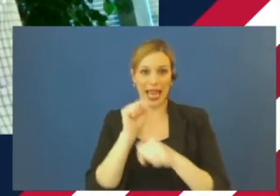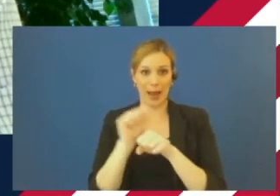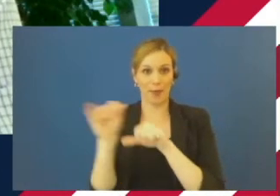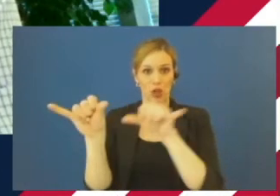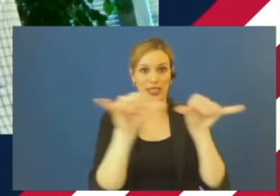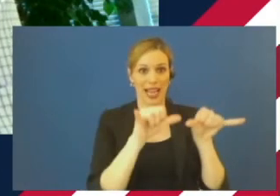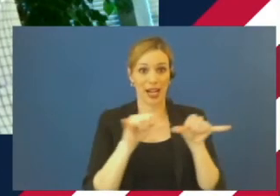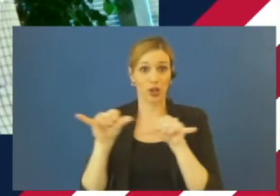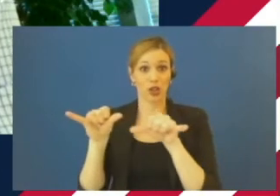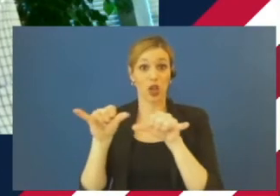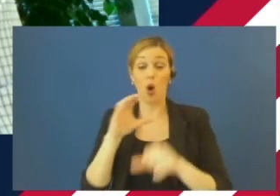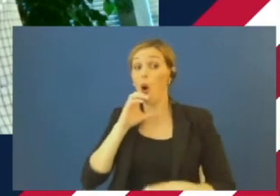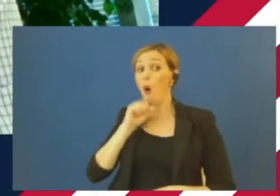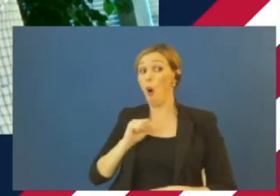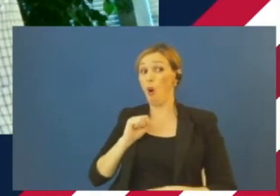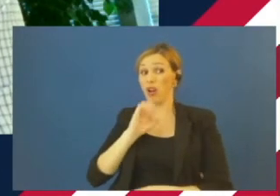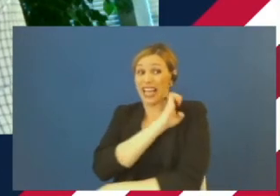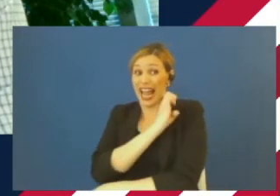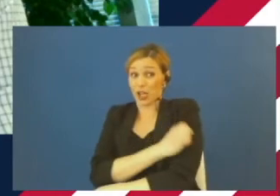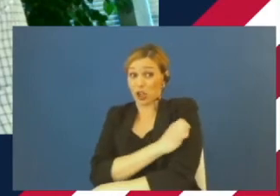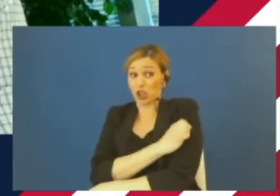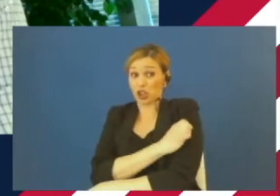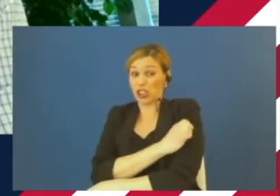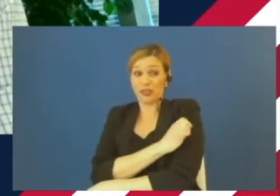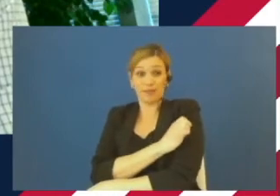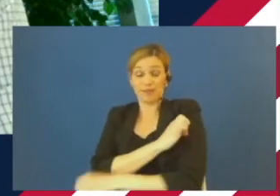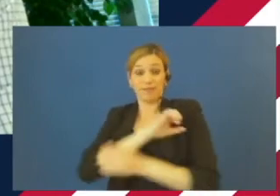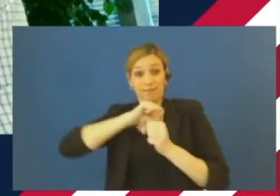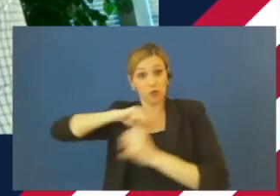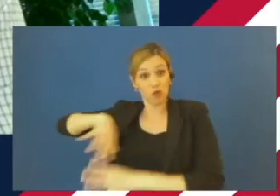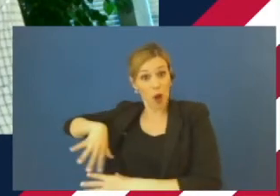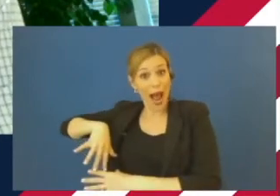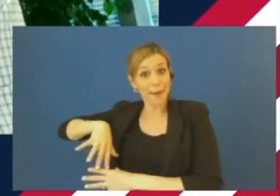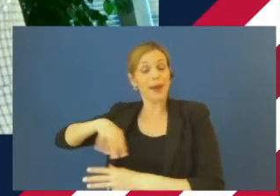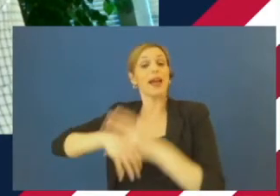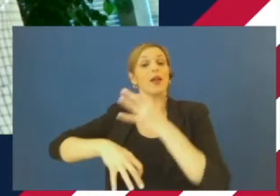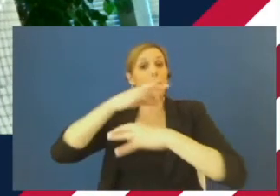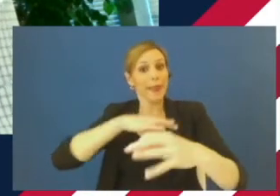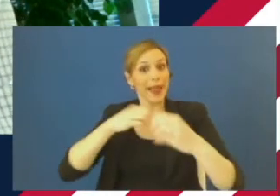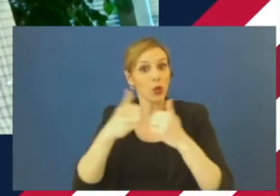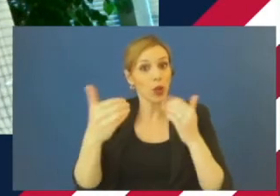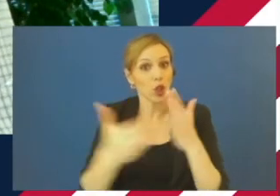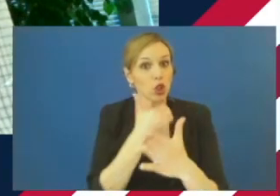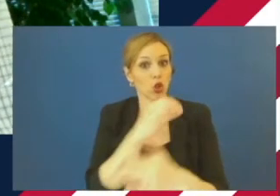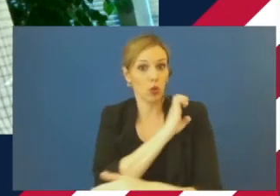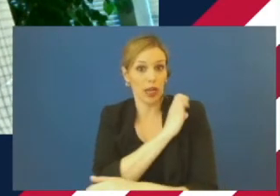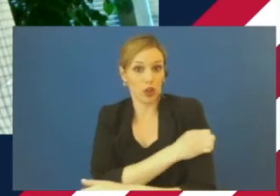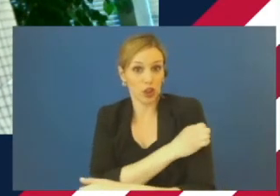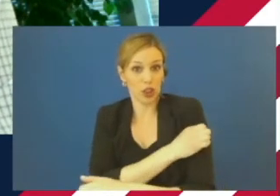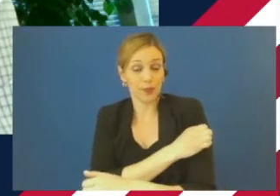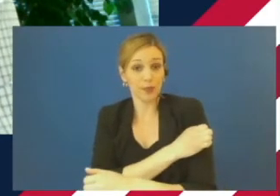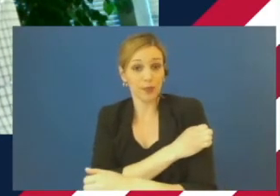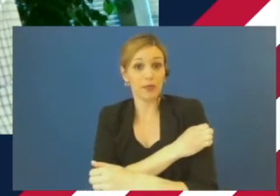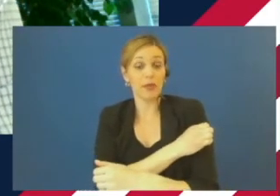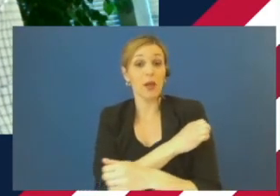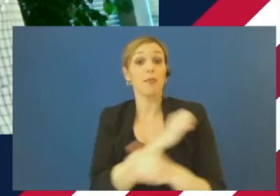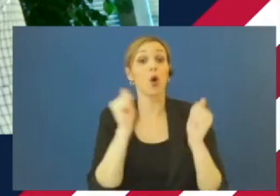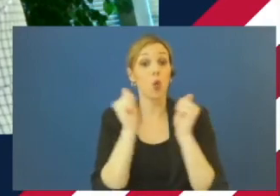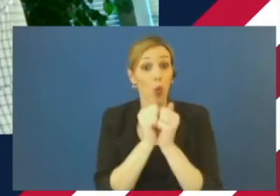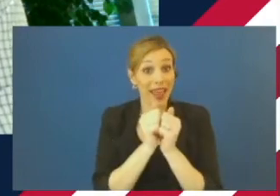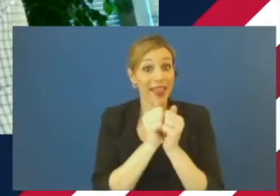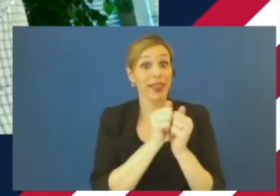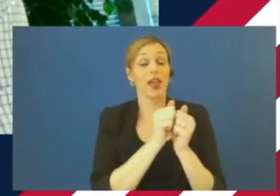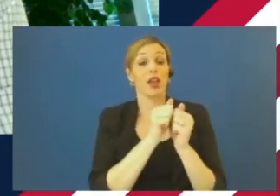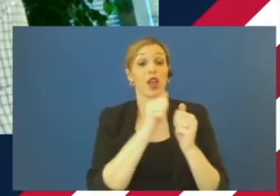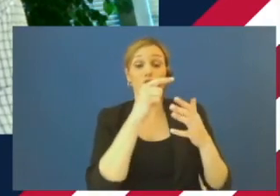energy to the new. We support it 100%. But we have to make sure that we bring with those jobs the same labor protections that built